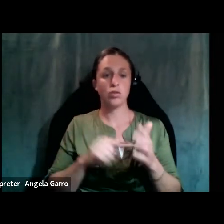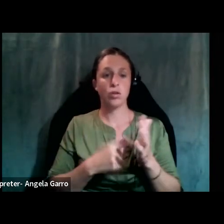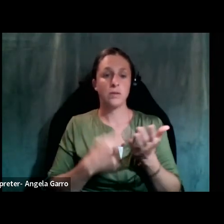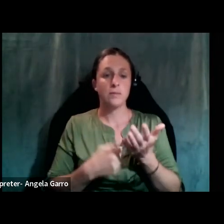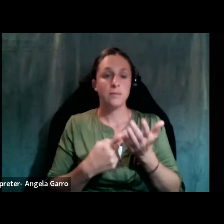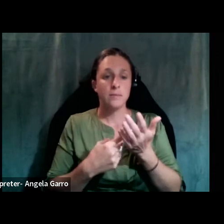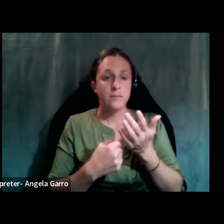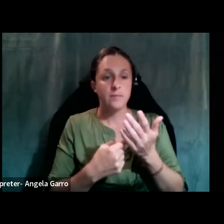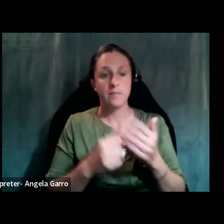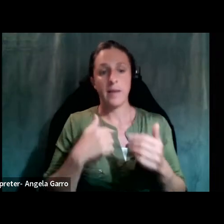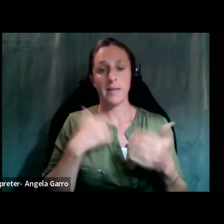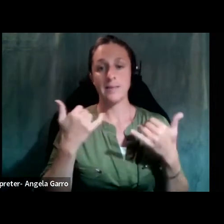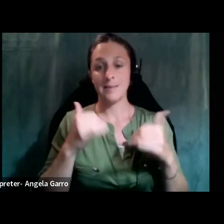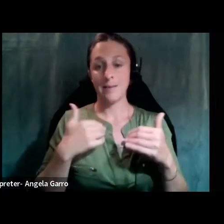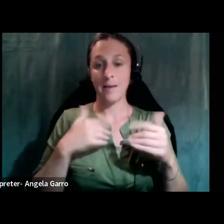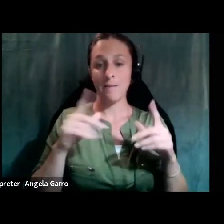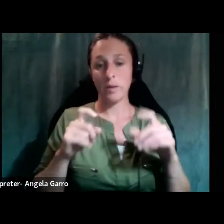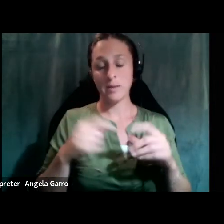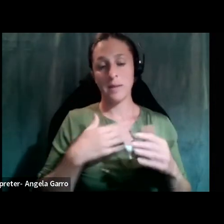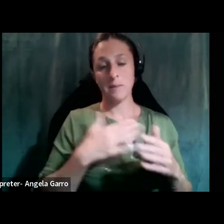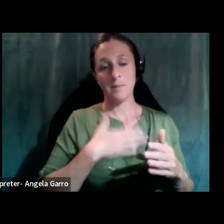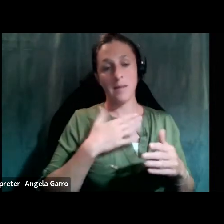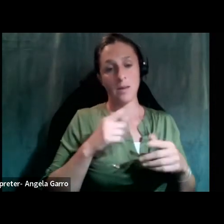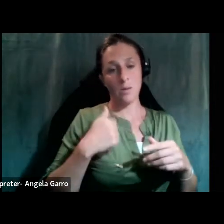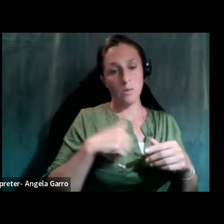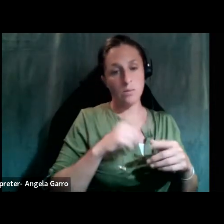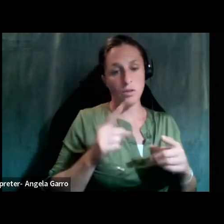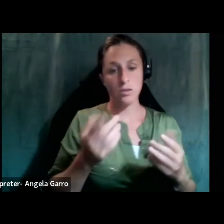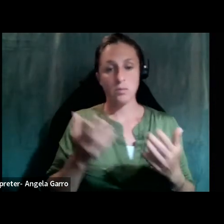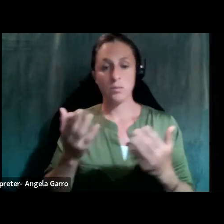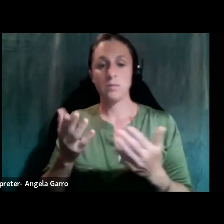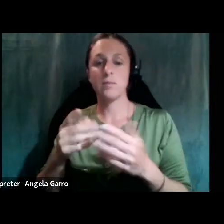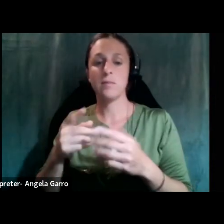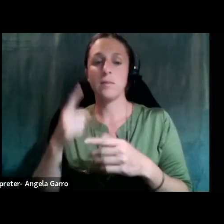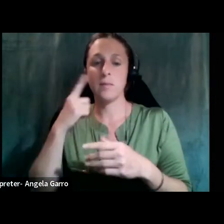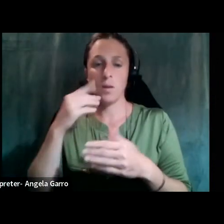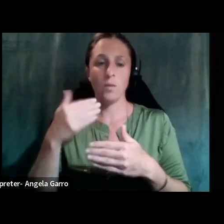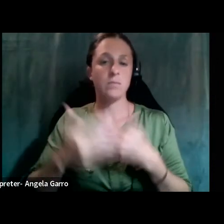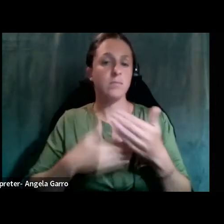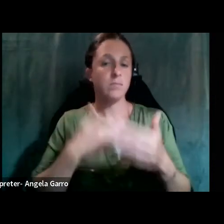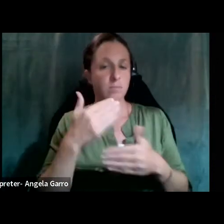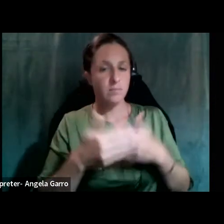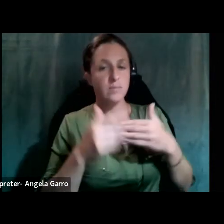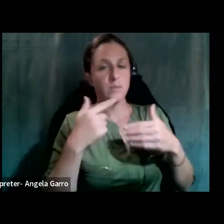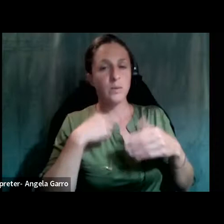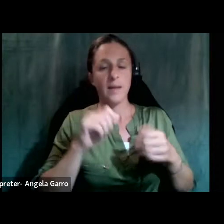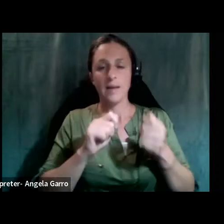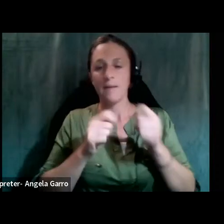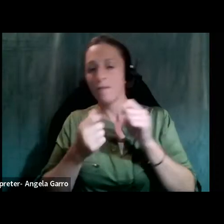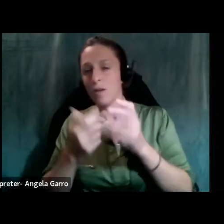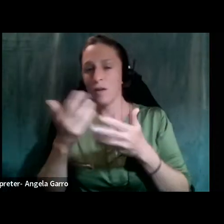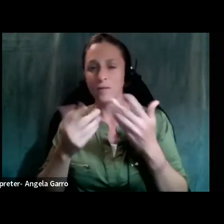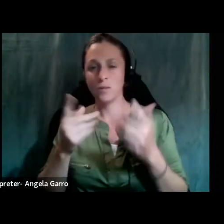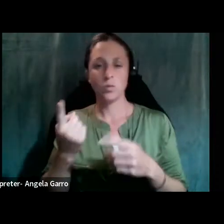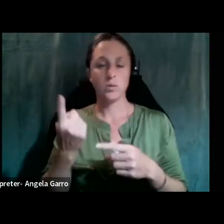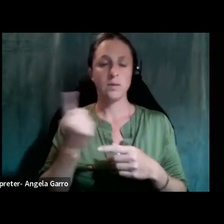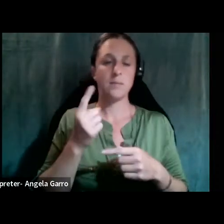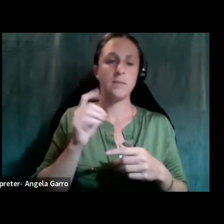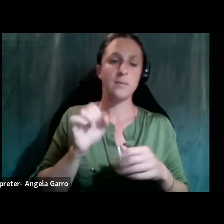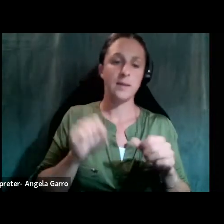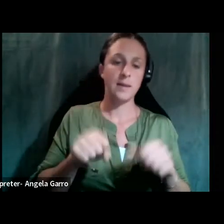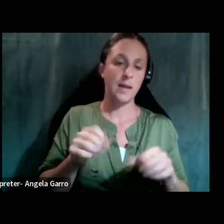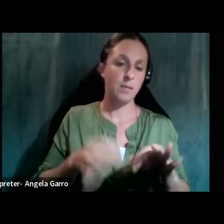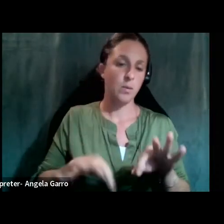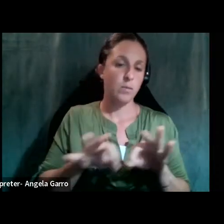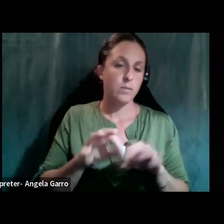some questions, so I'm glad that we're just presenting it, but Yeah. I think over time, I think we can evolve Yeah. to something that might be worthwhile. Yeah,